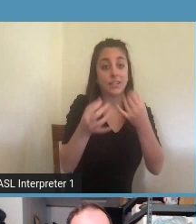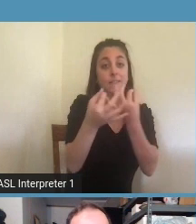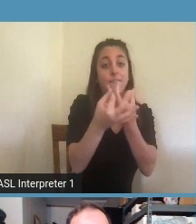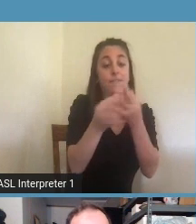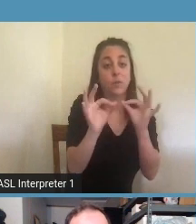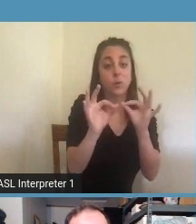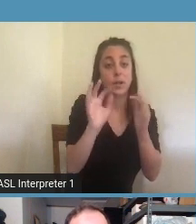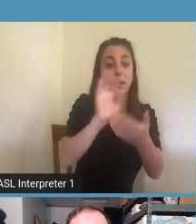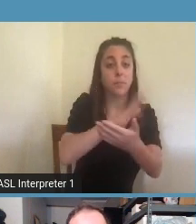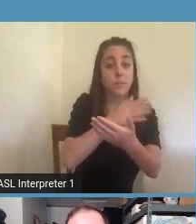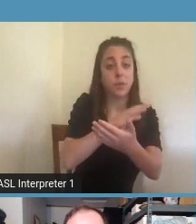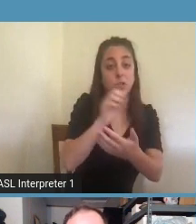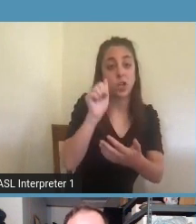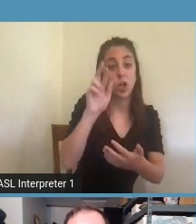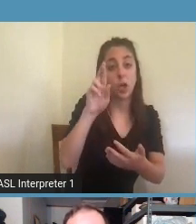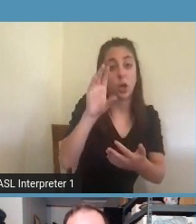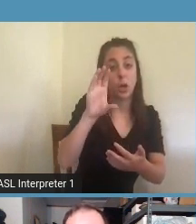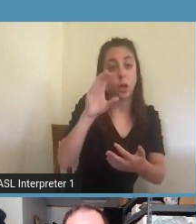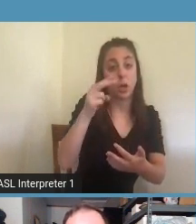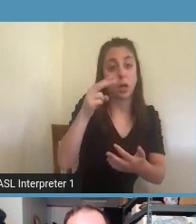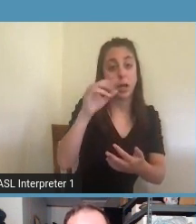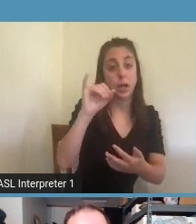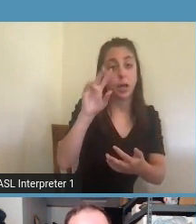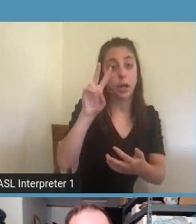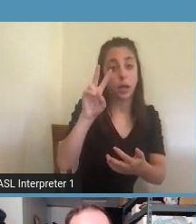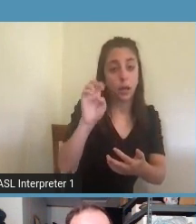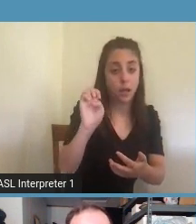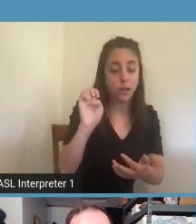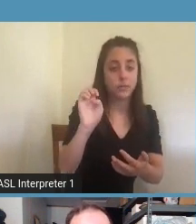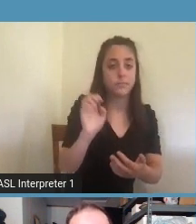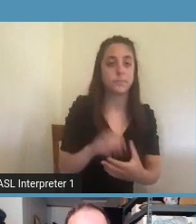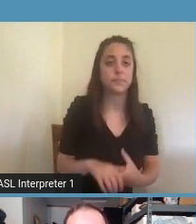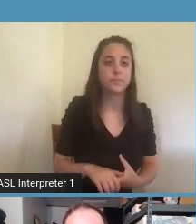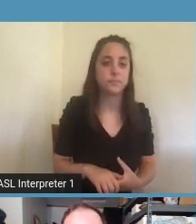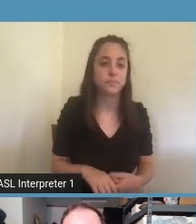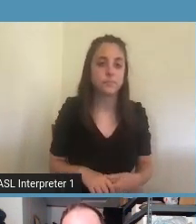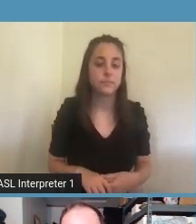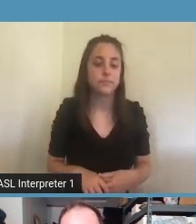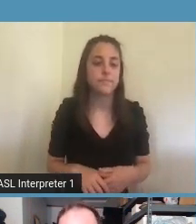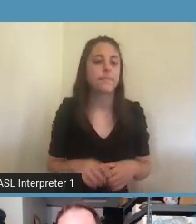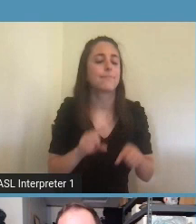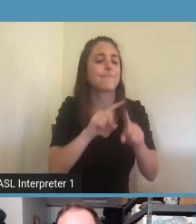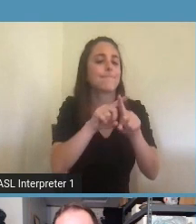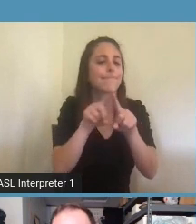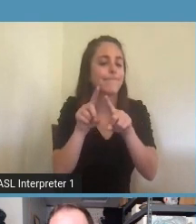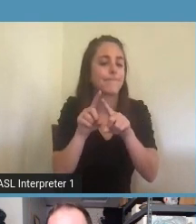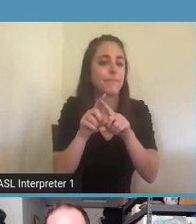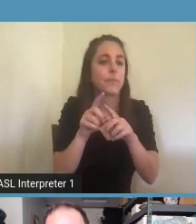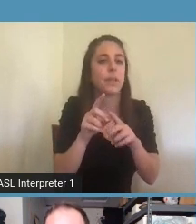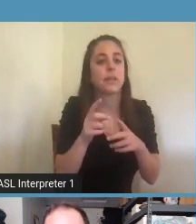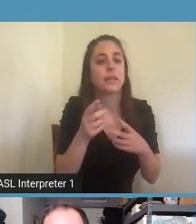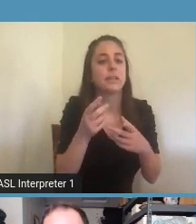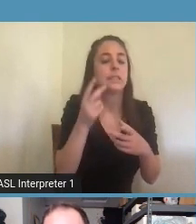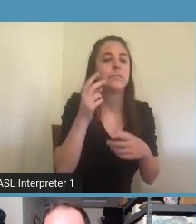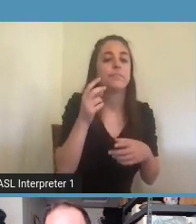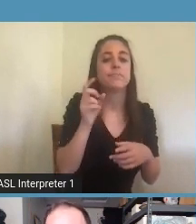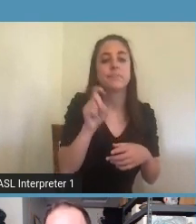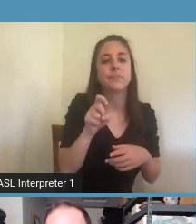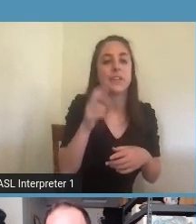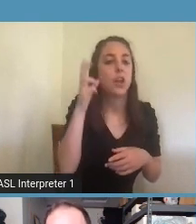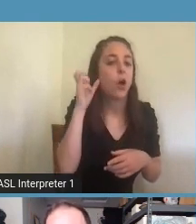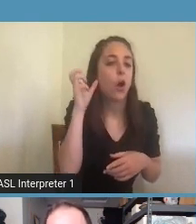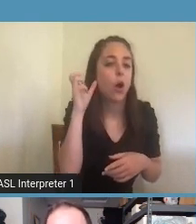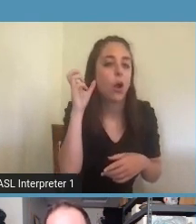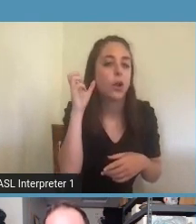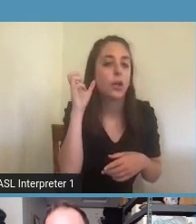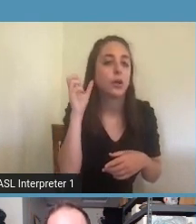archive. So if you need some backtracks for your videos, if you want a really catchy song or audio to go